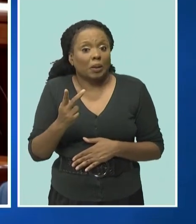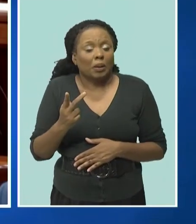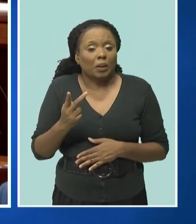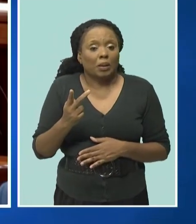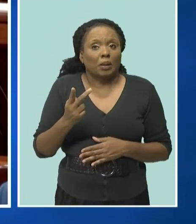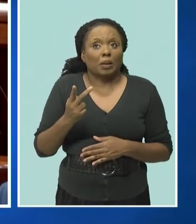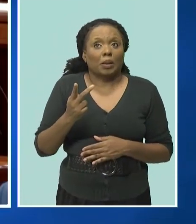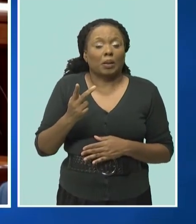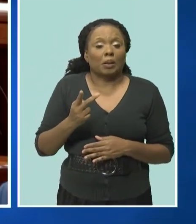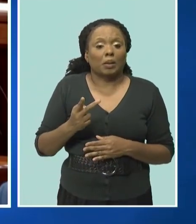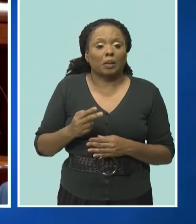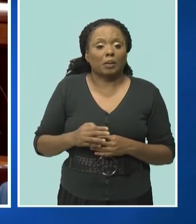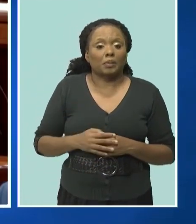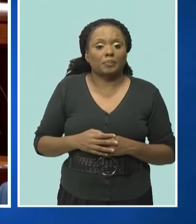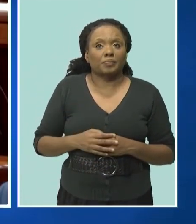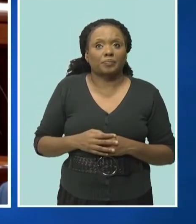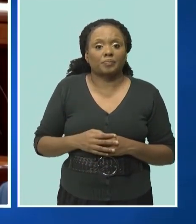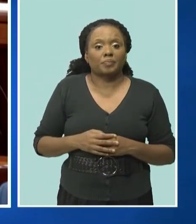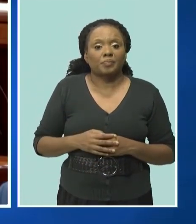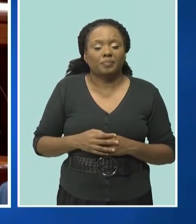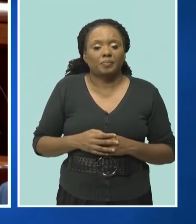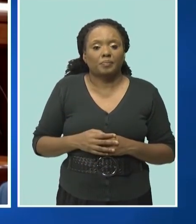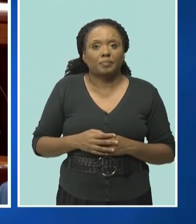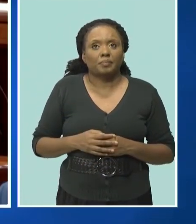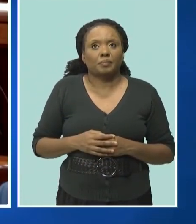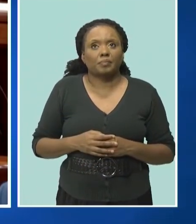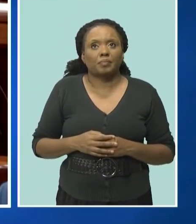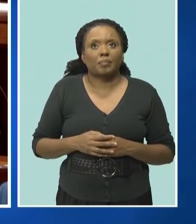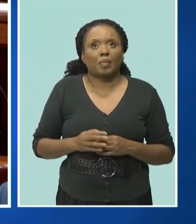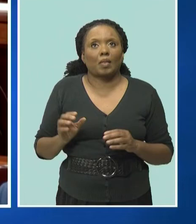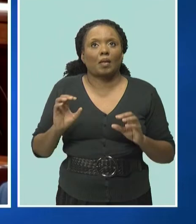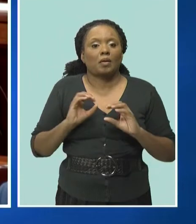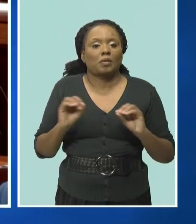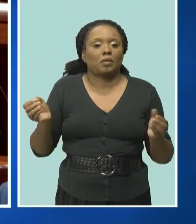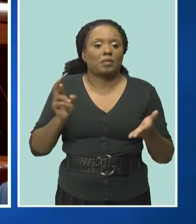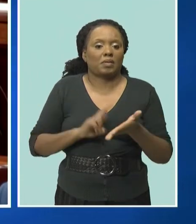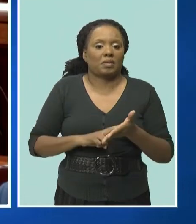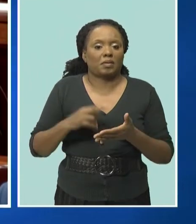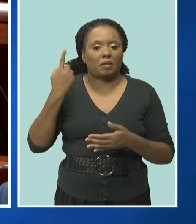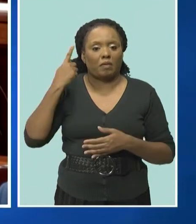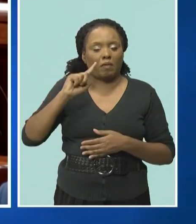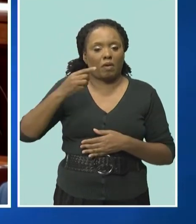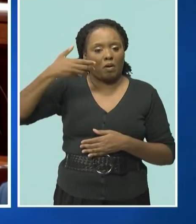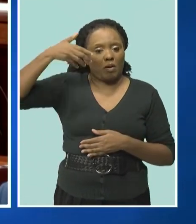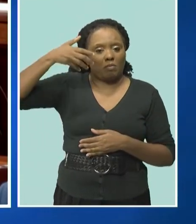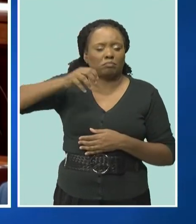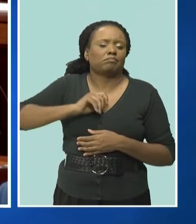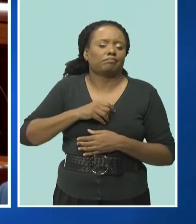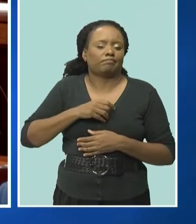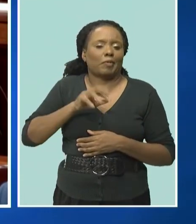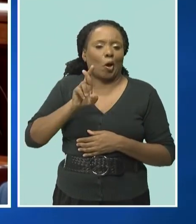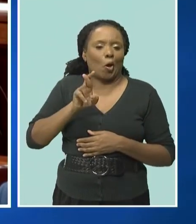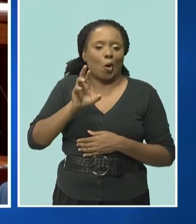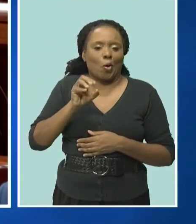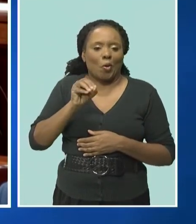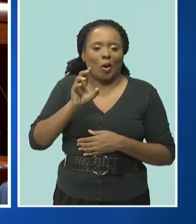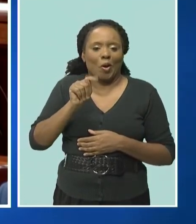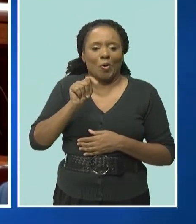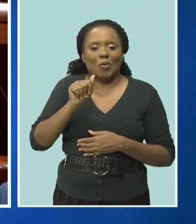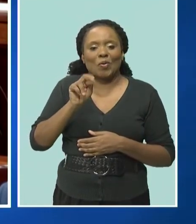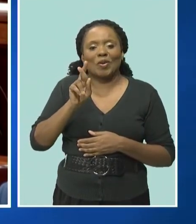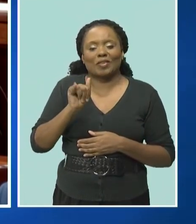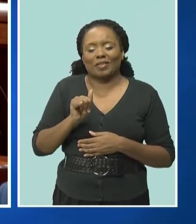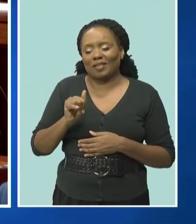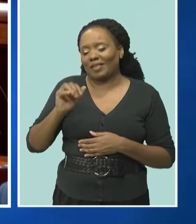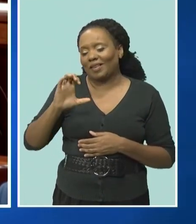that there was no registration for the Rotary Club of Barbados South. When the Ministry of Lands and Rural Development at the